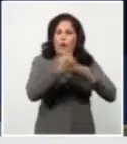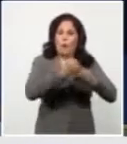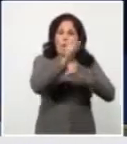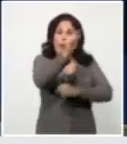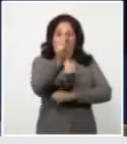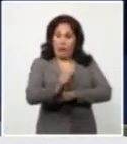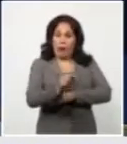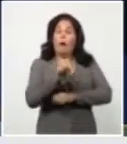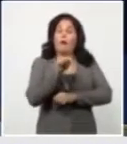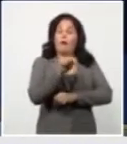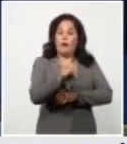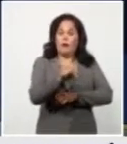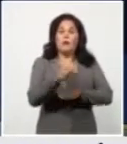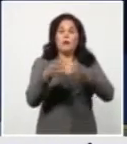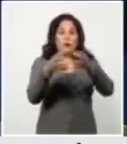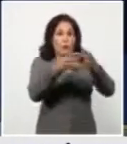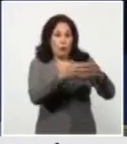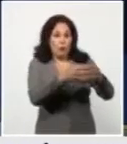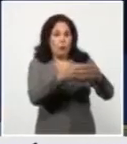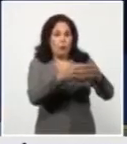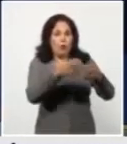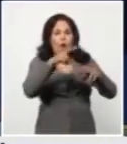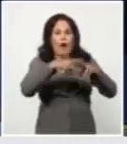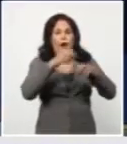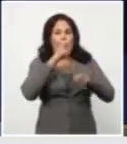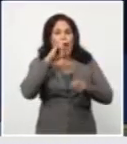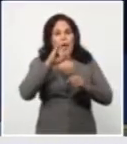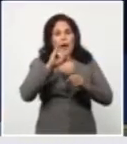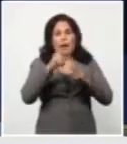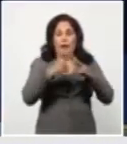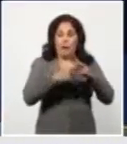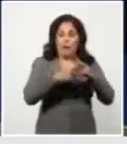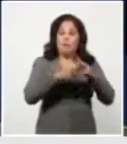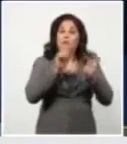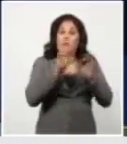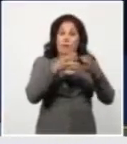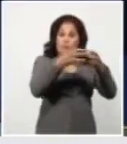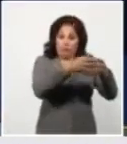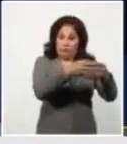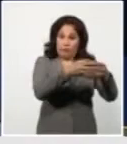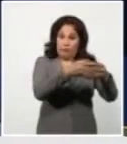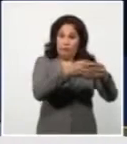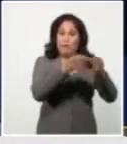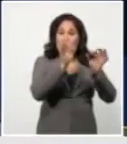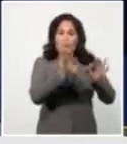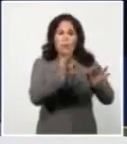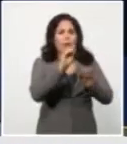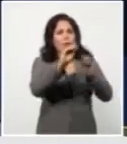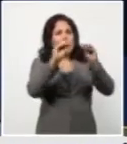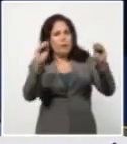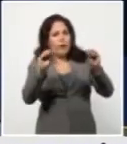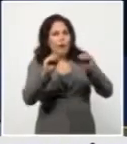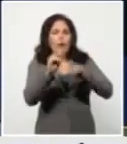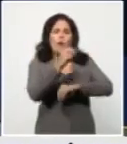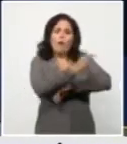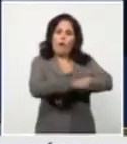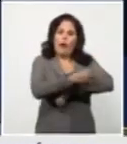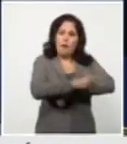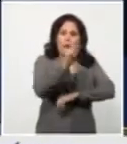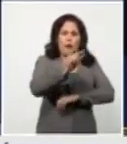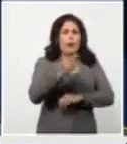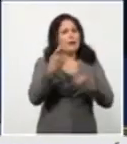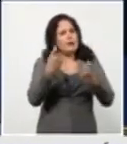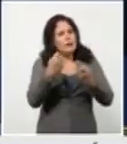informed, that the 52 health professionals members of the Henry Reeve Brigade first